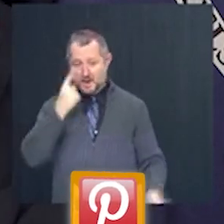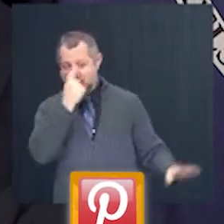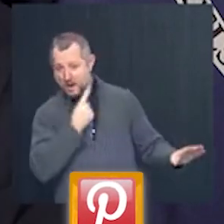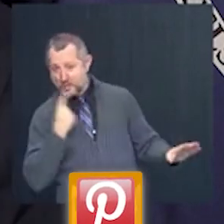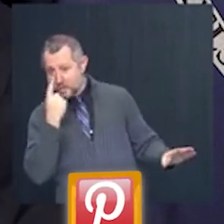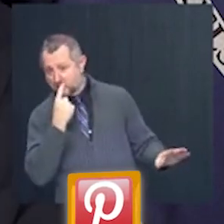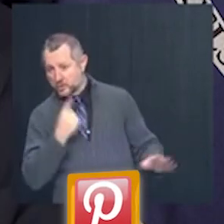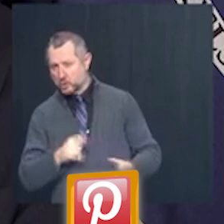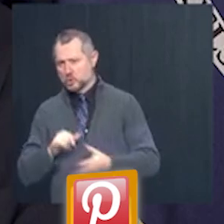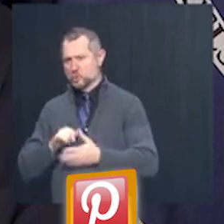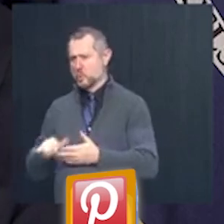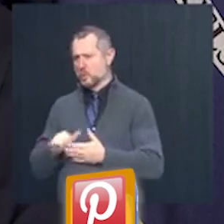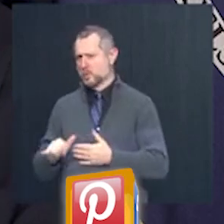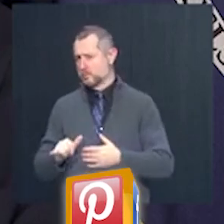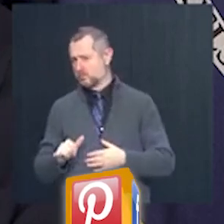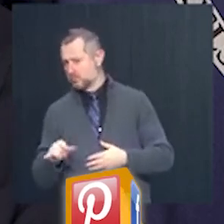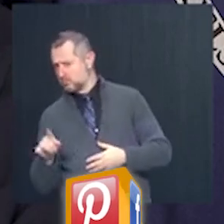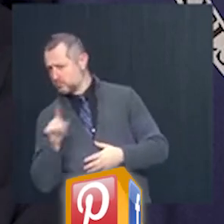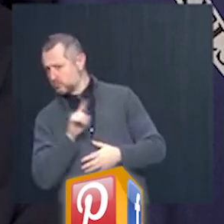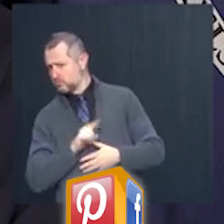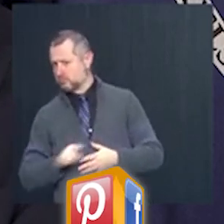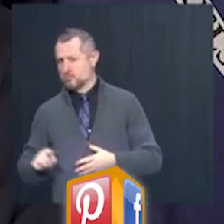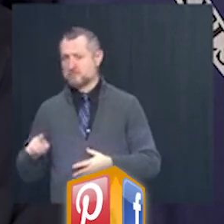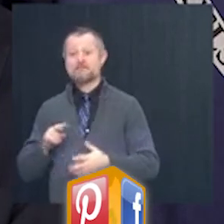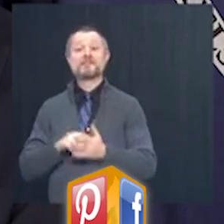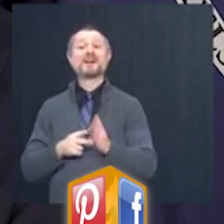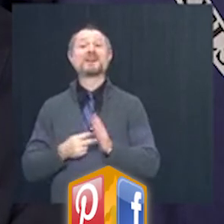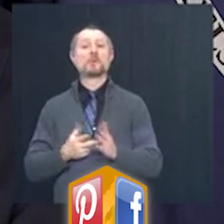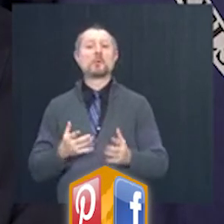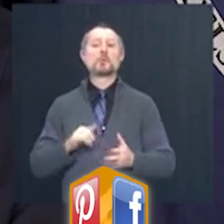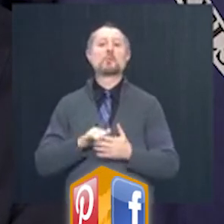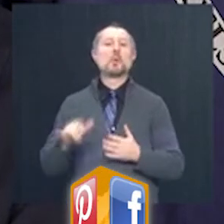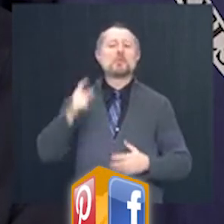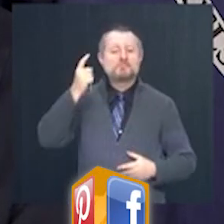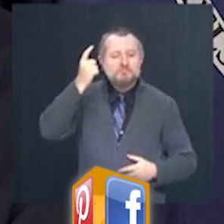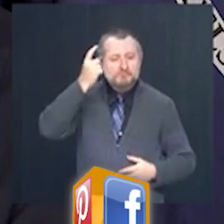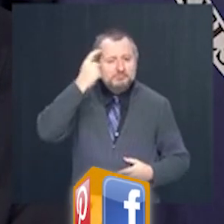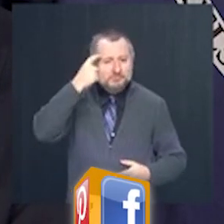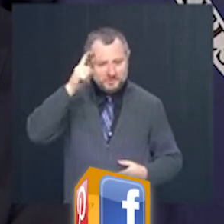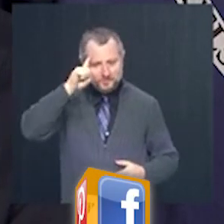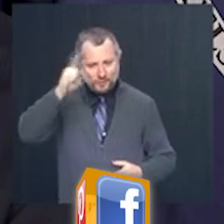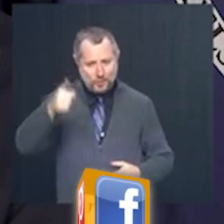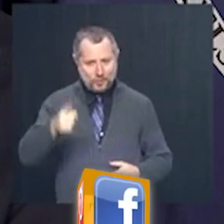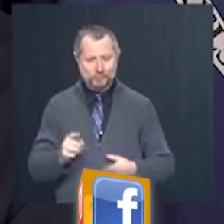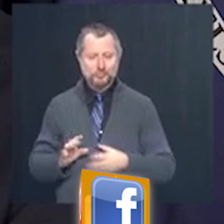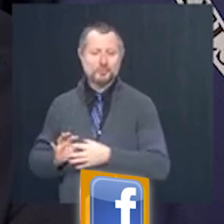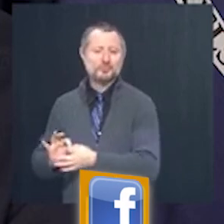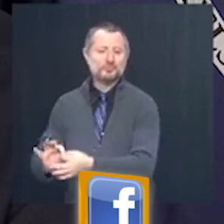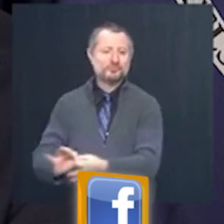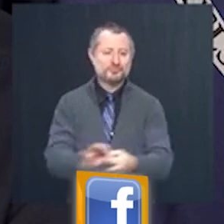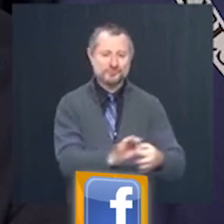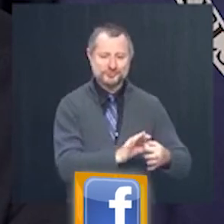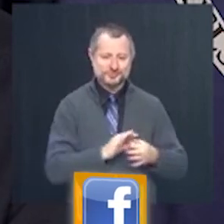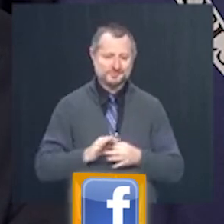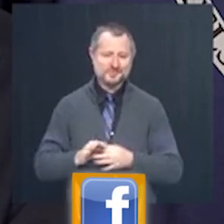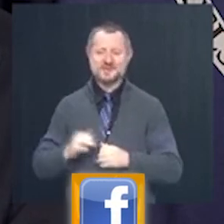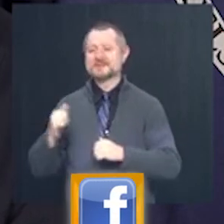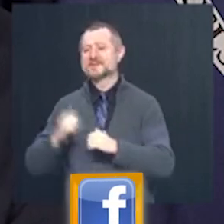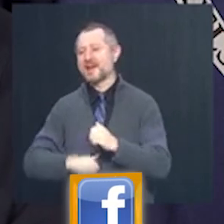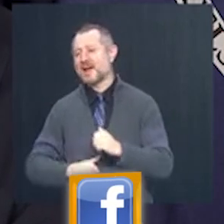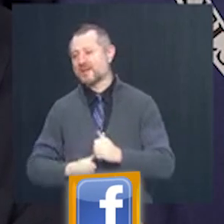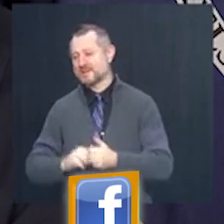That's all New York intelligence and unity and community and toughness and